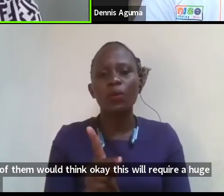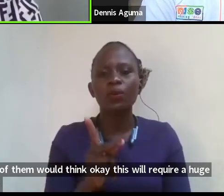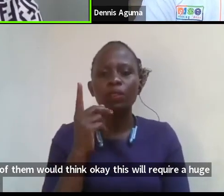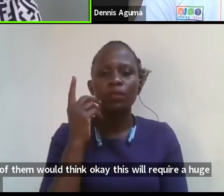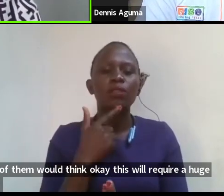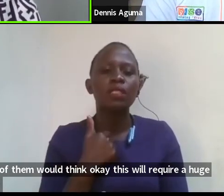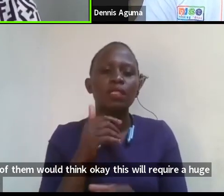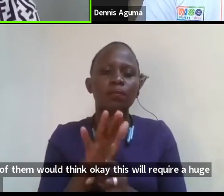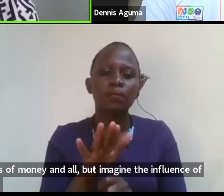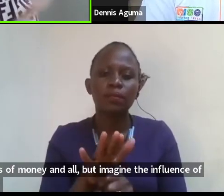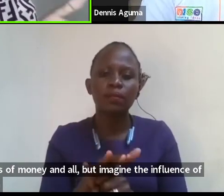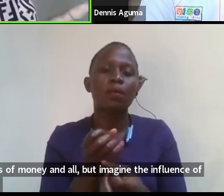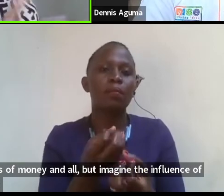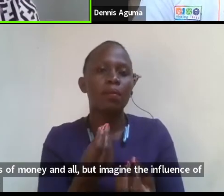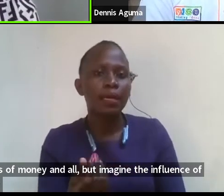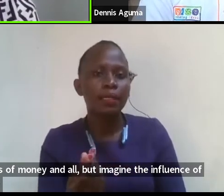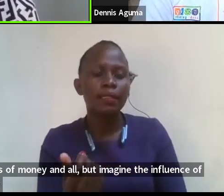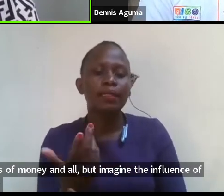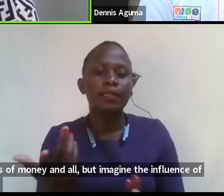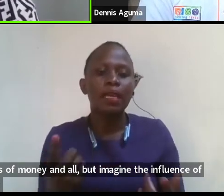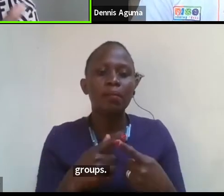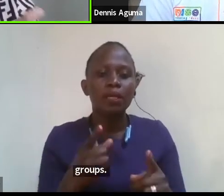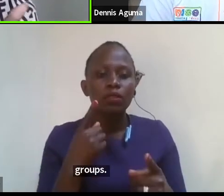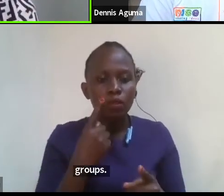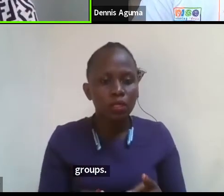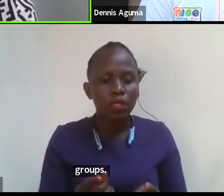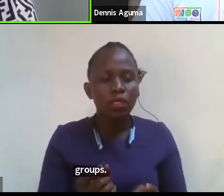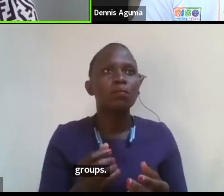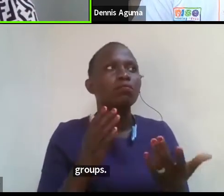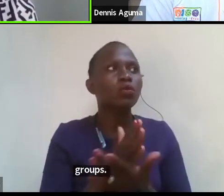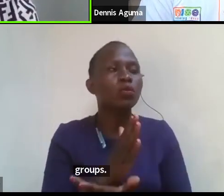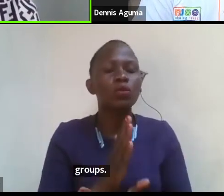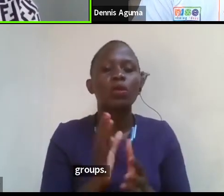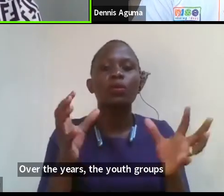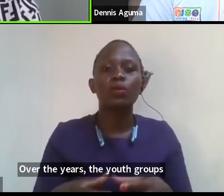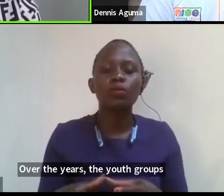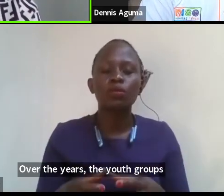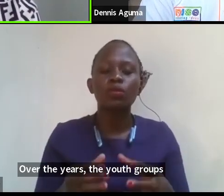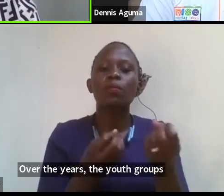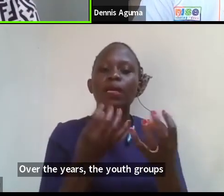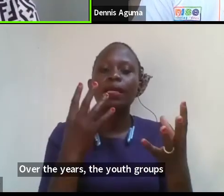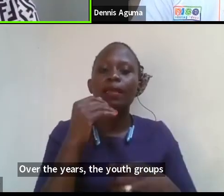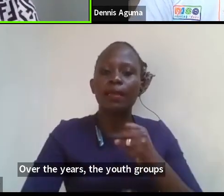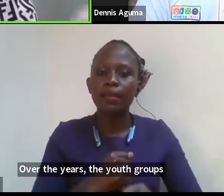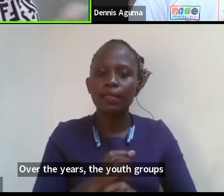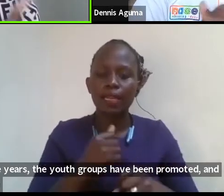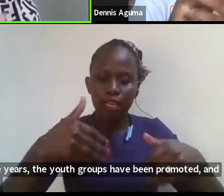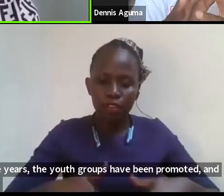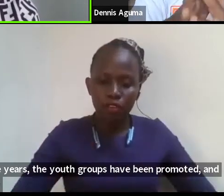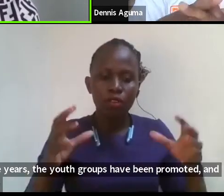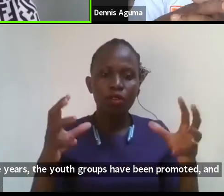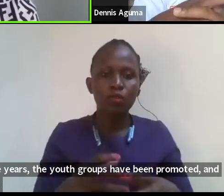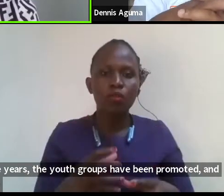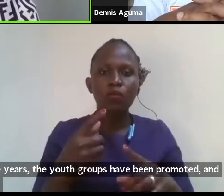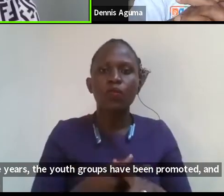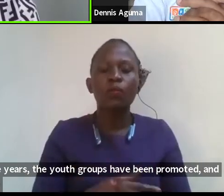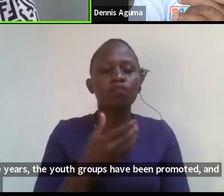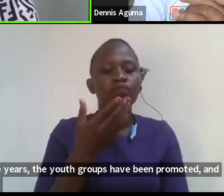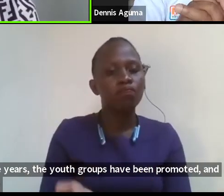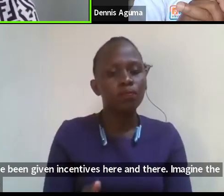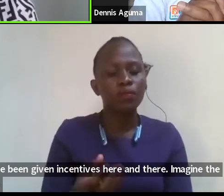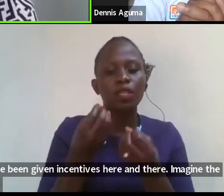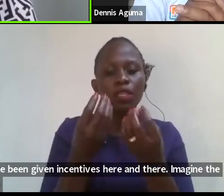groups. Yeah, over the years, the youth groups have been promoted and they've been given incentives here and there. Imagine